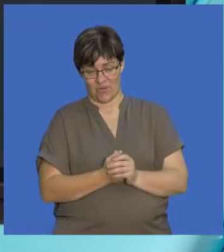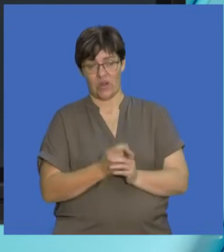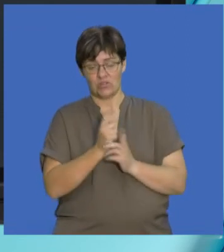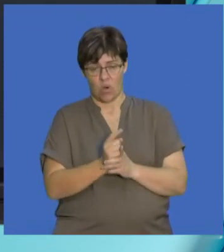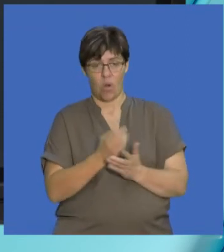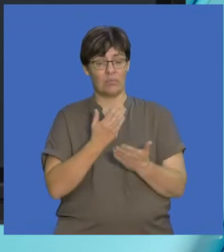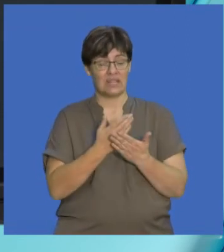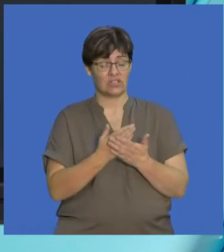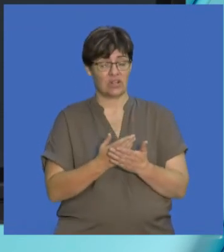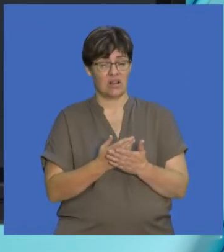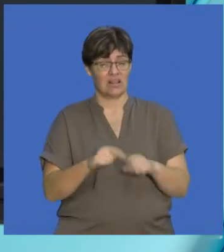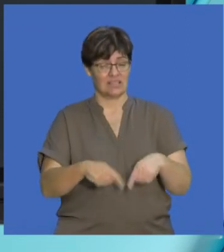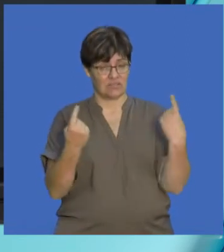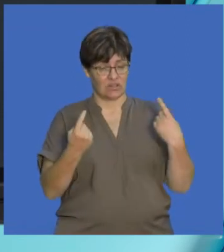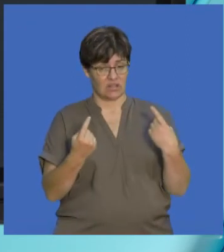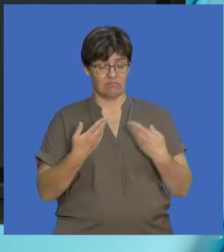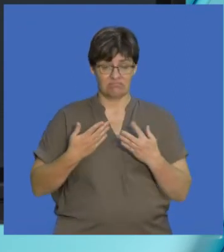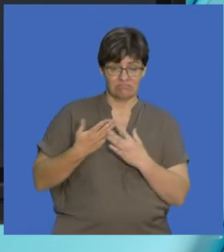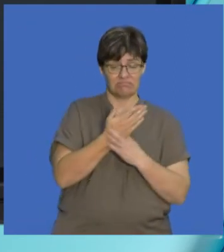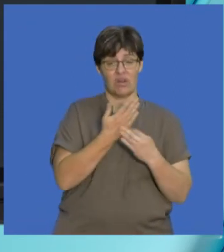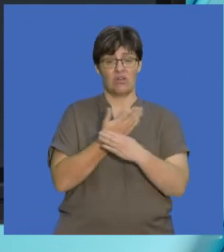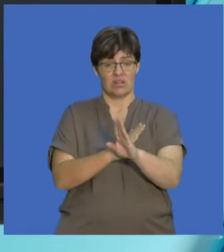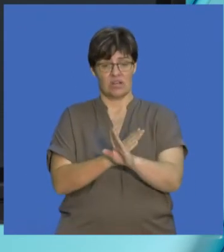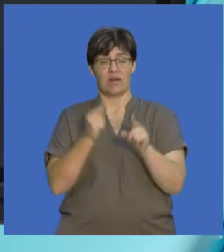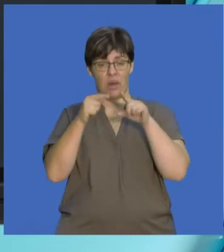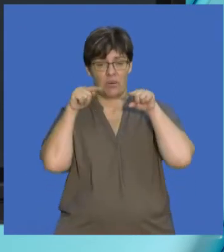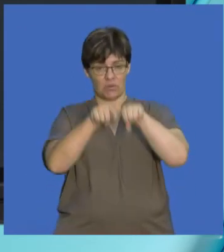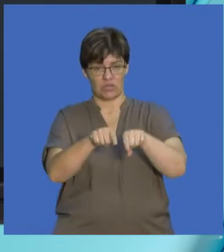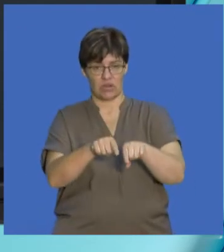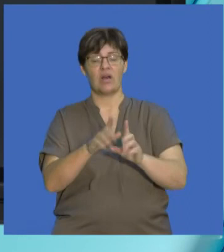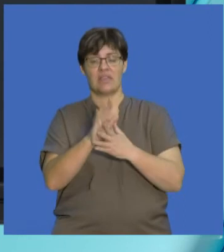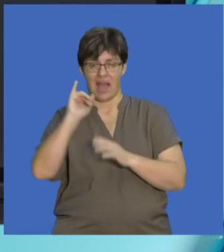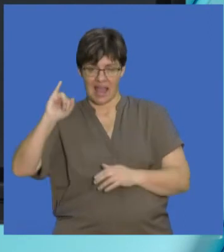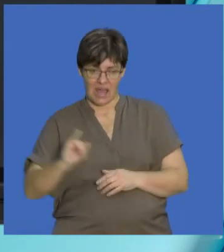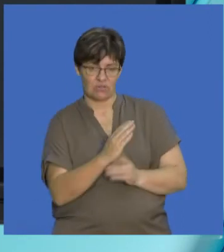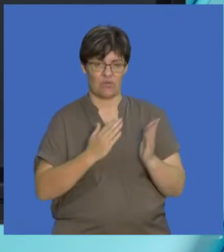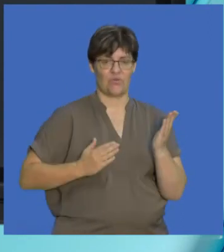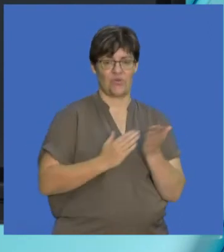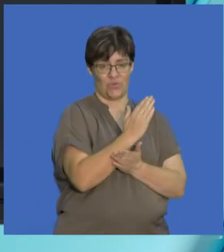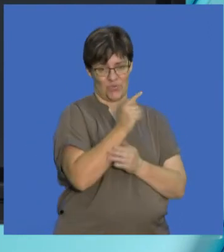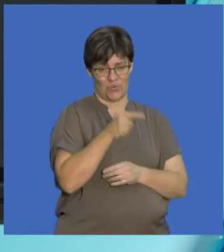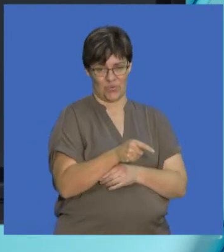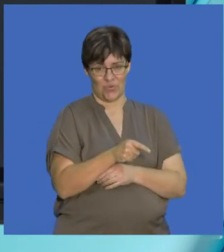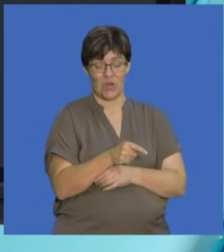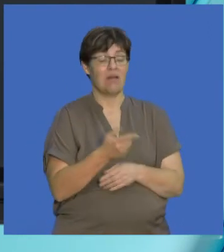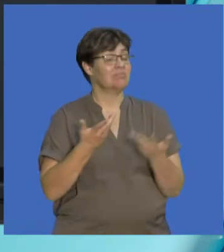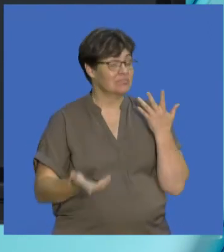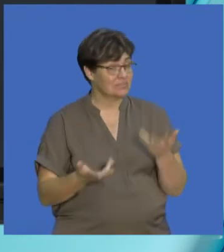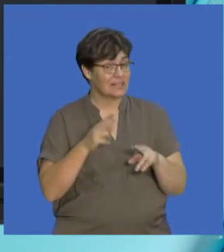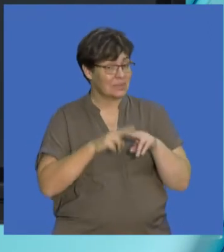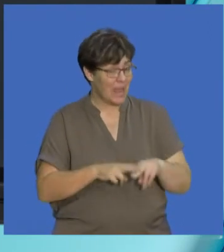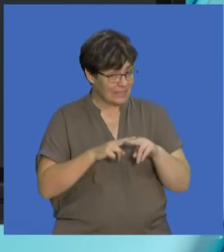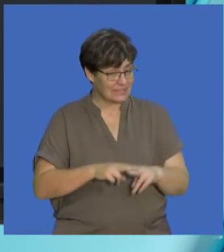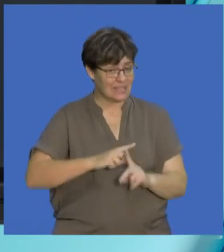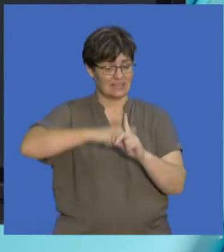a resistor is directly proportional to the current that passes through it, provided the temperature remains constant.